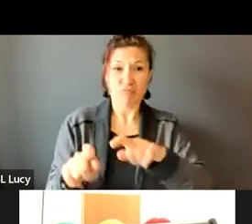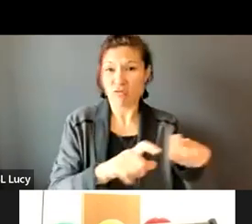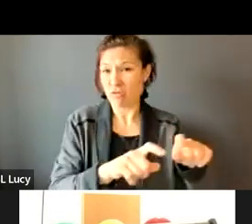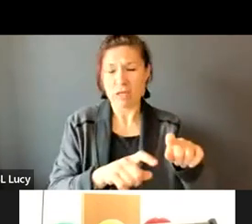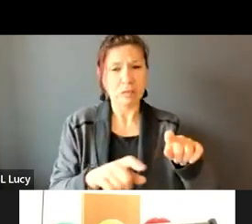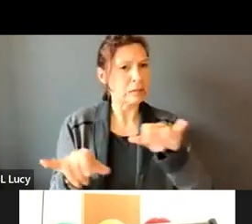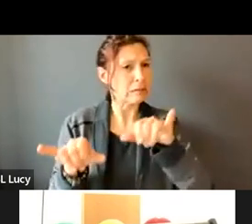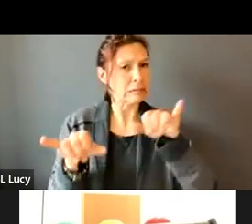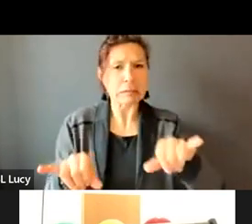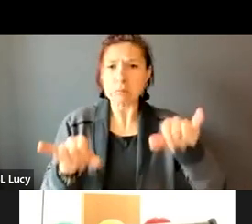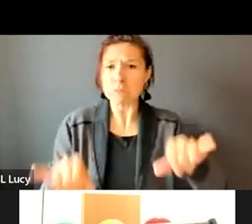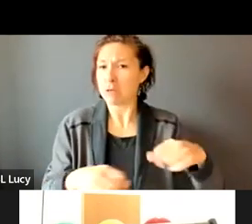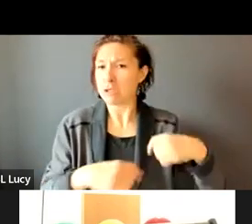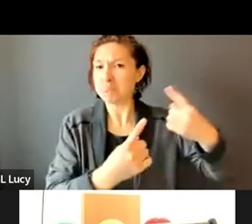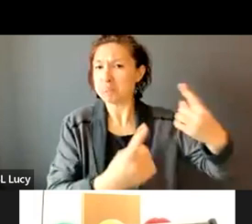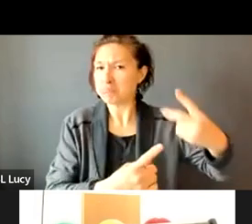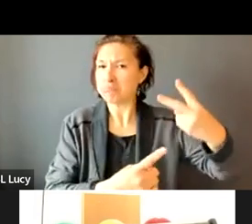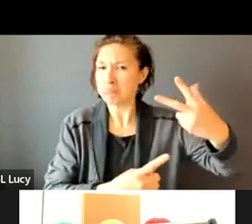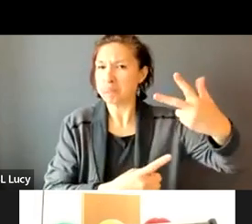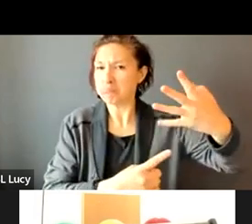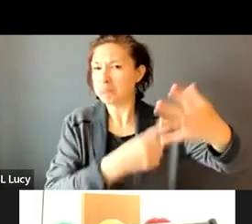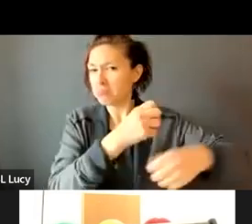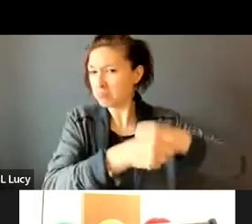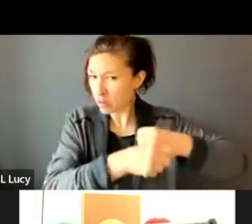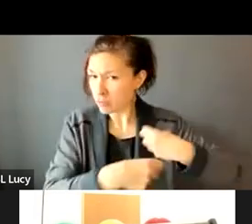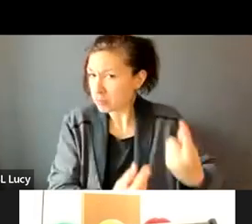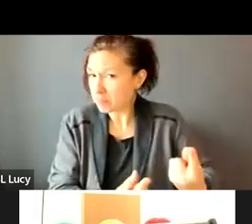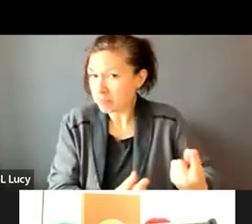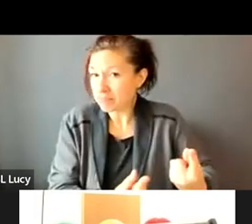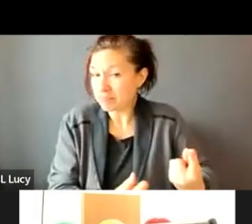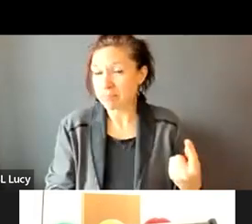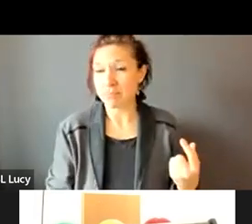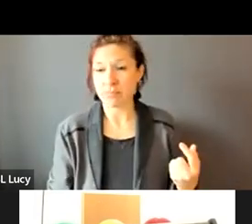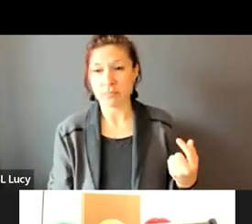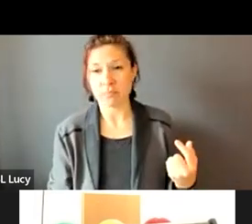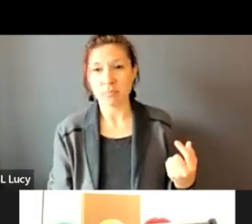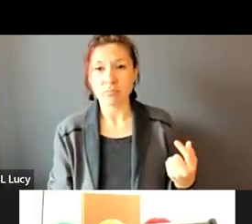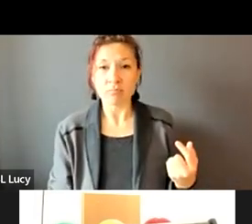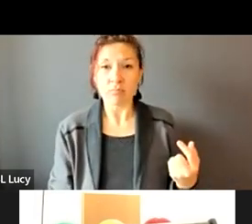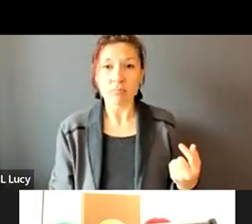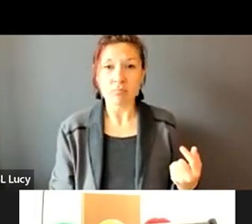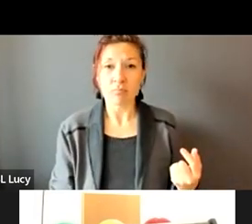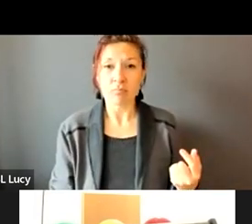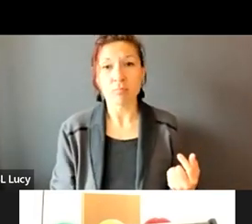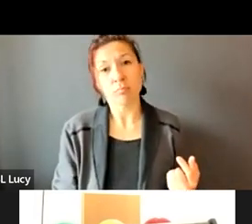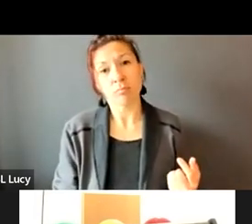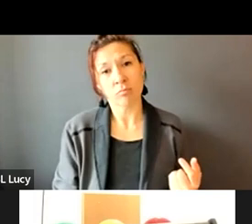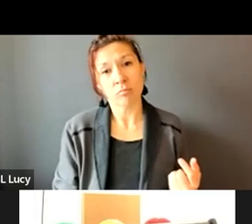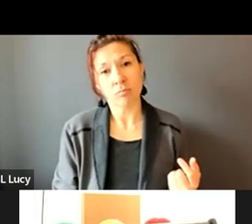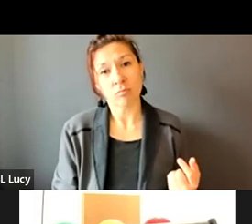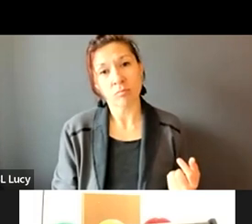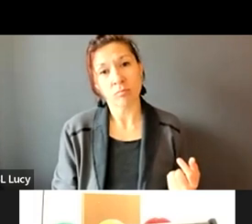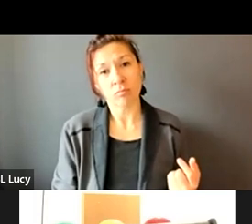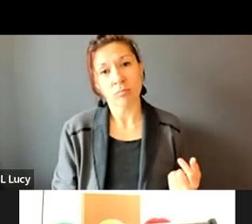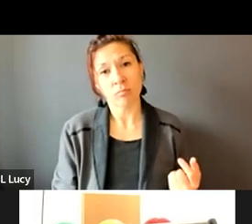that the uh it usually surveys students and usually survey students